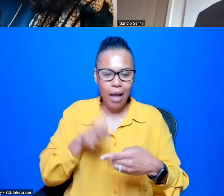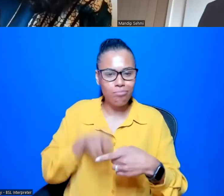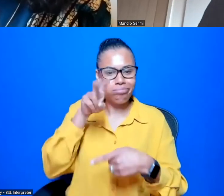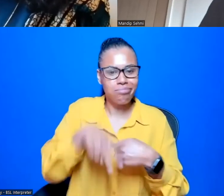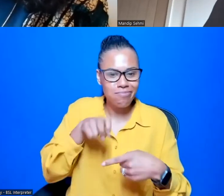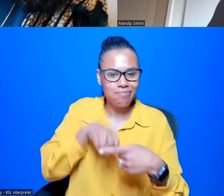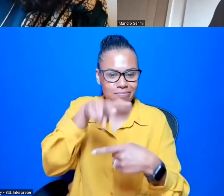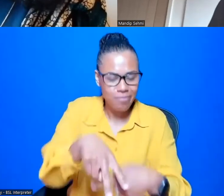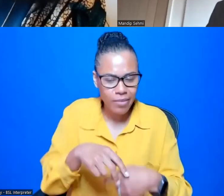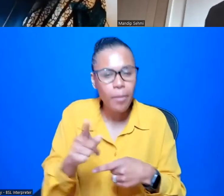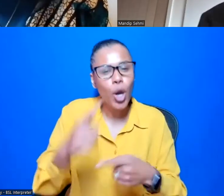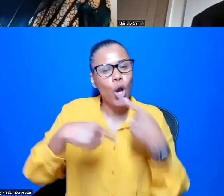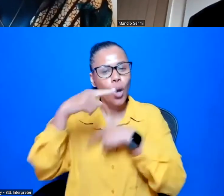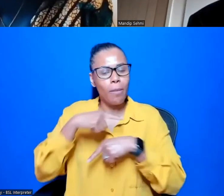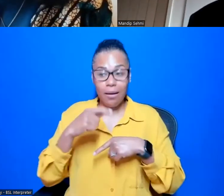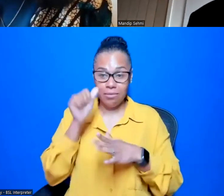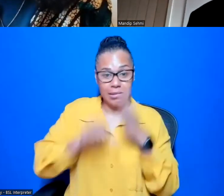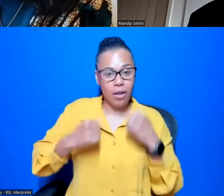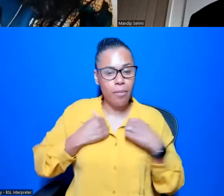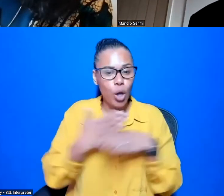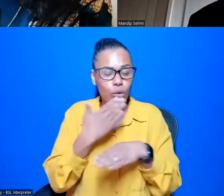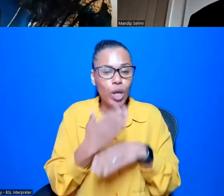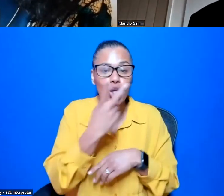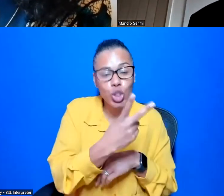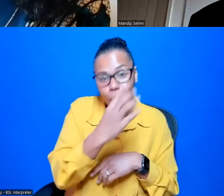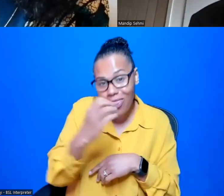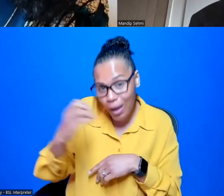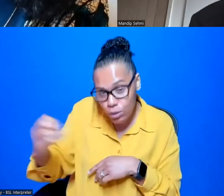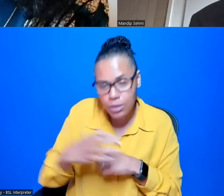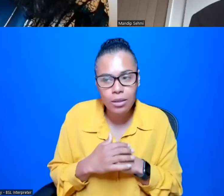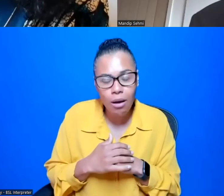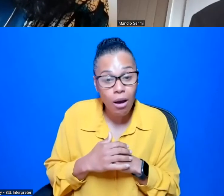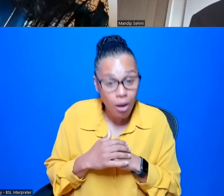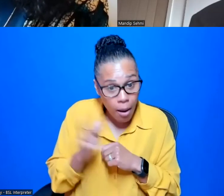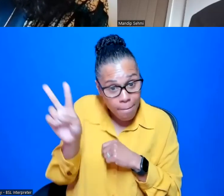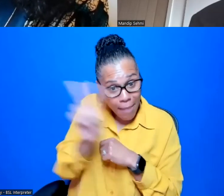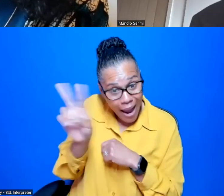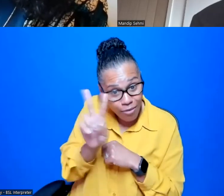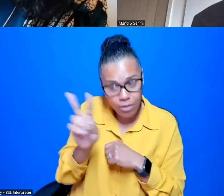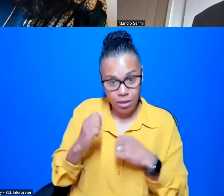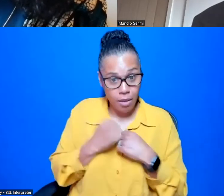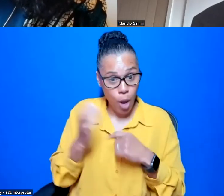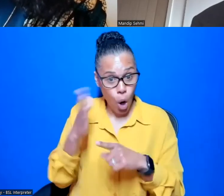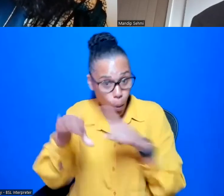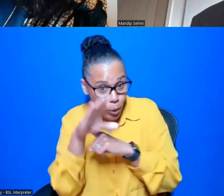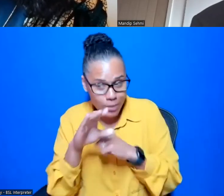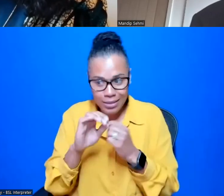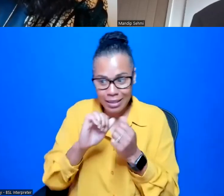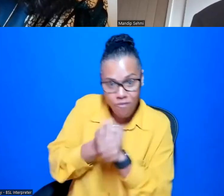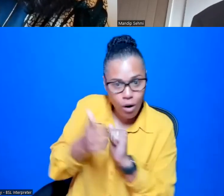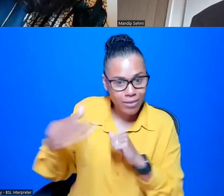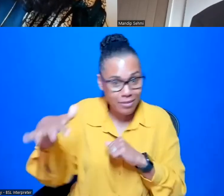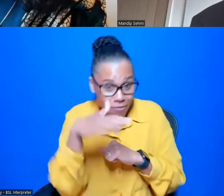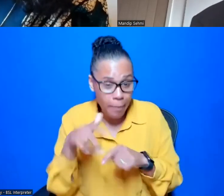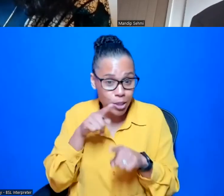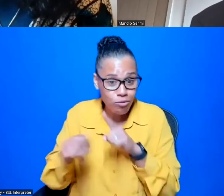career in 2000, just trying to convince my parents and my community, my friends, my family, that a